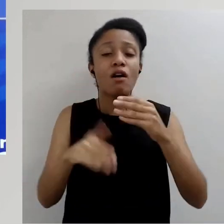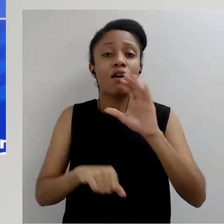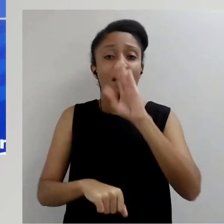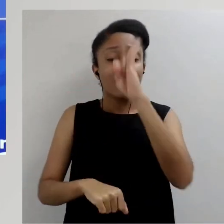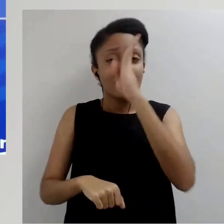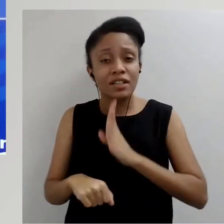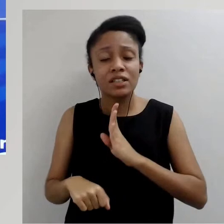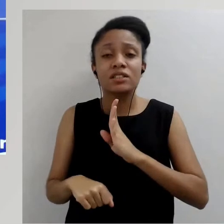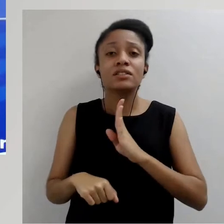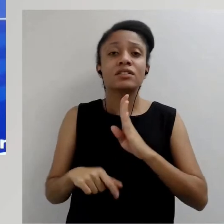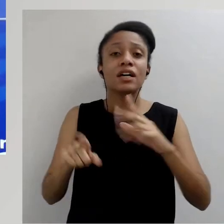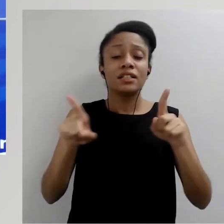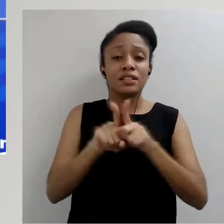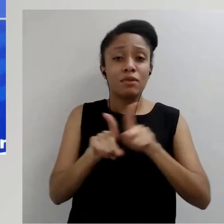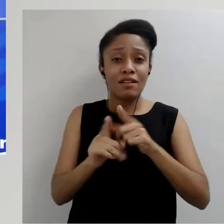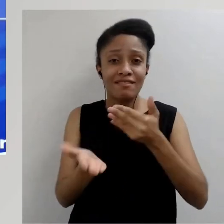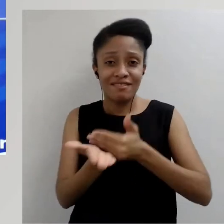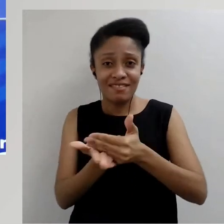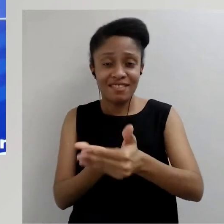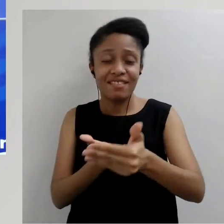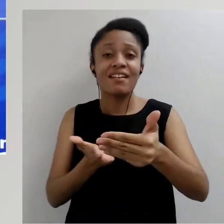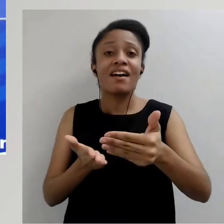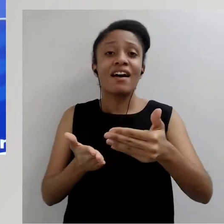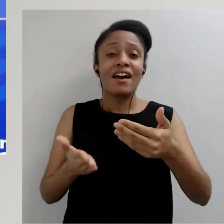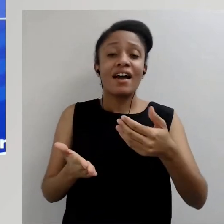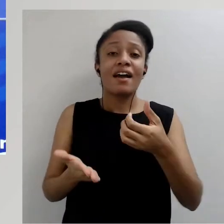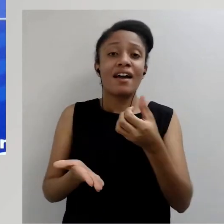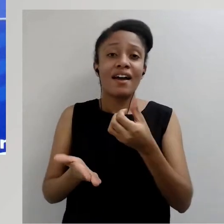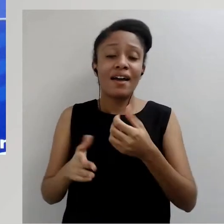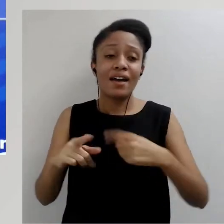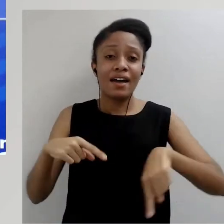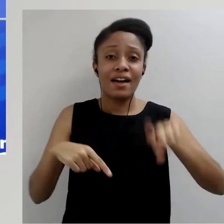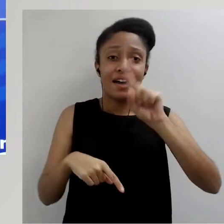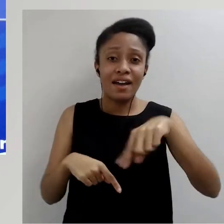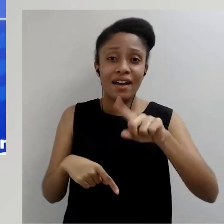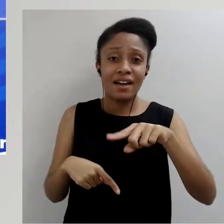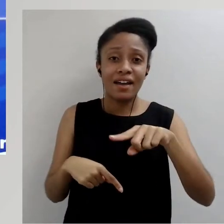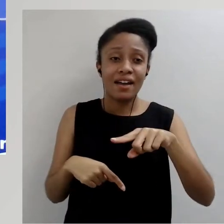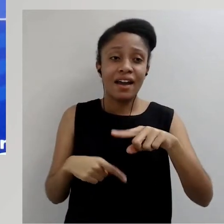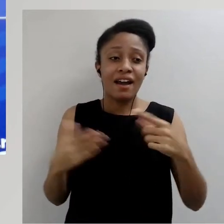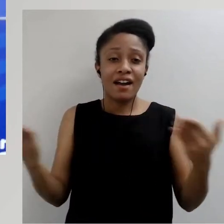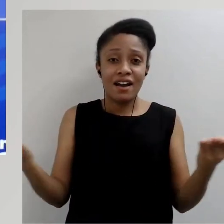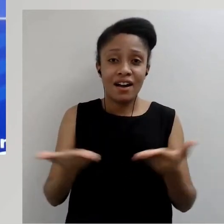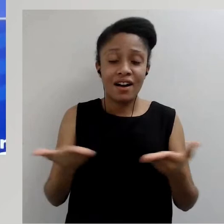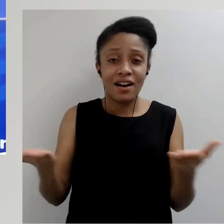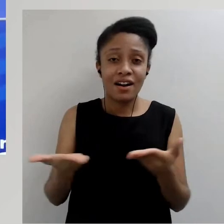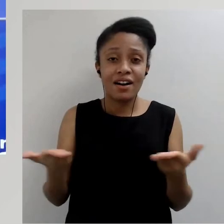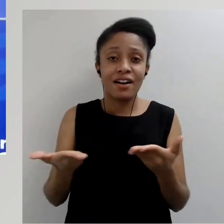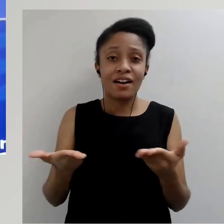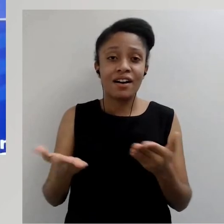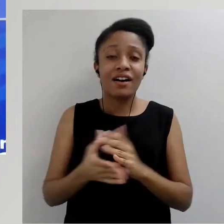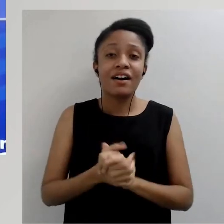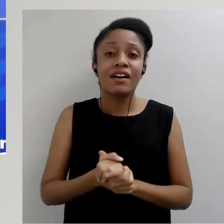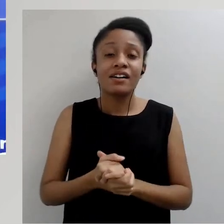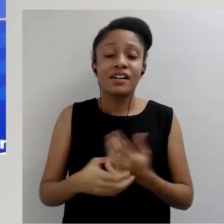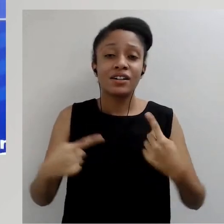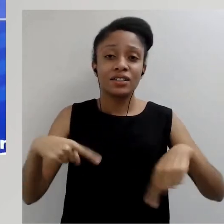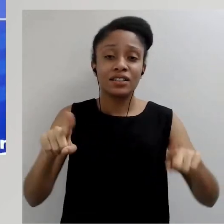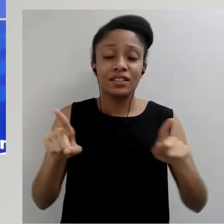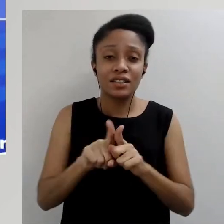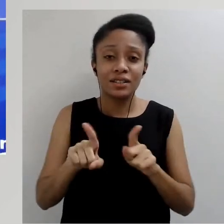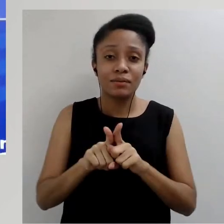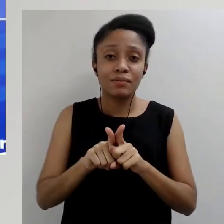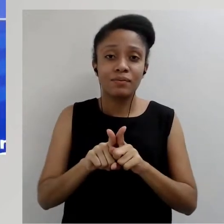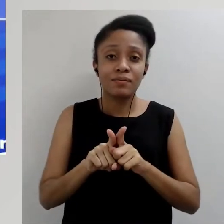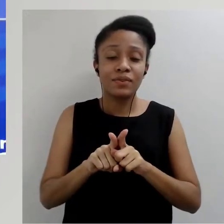be a course that is going to happen in the second part of the year, second half of the year.